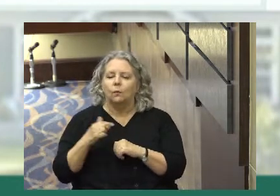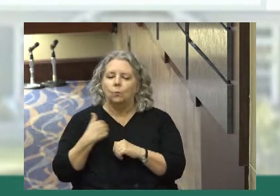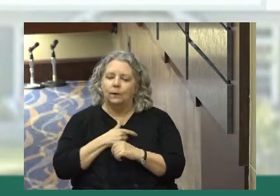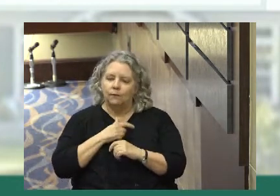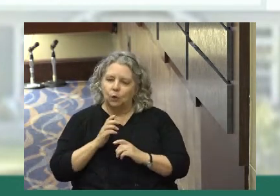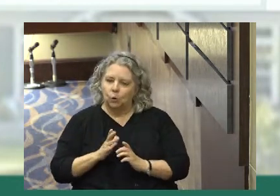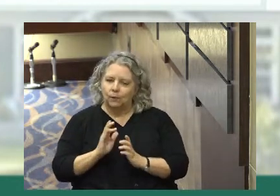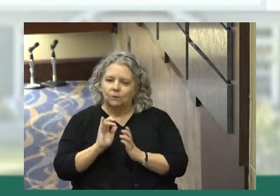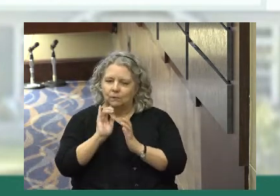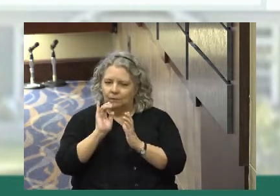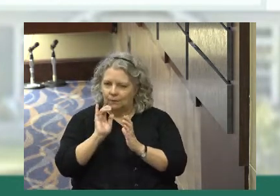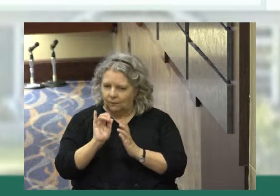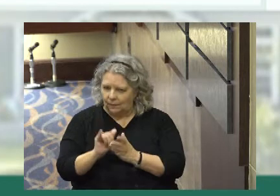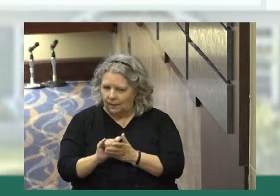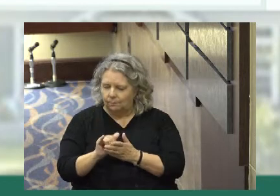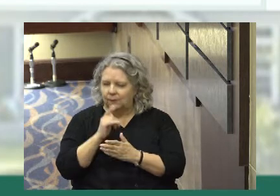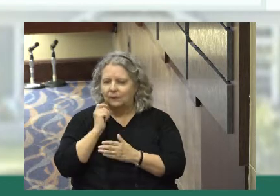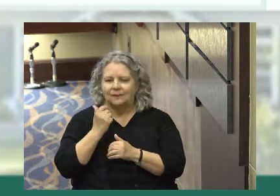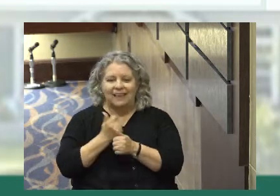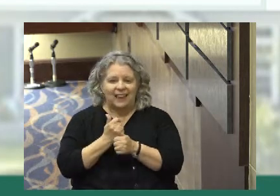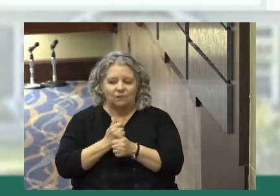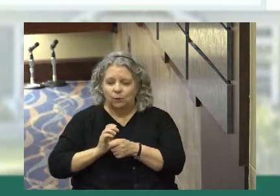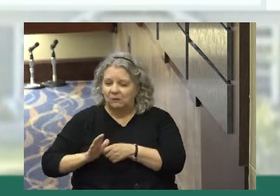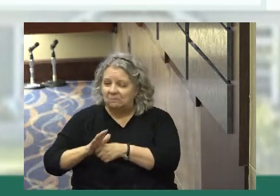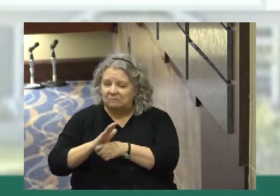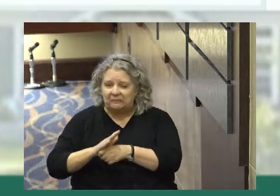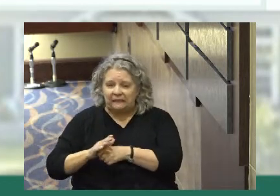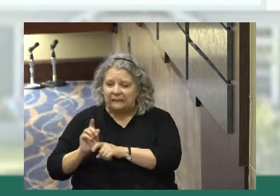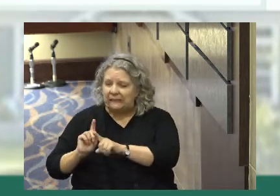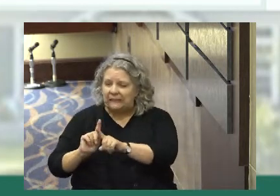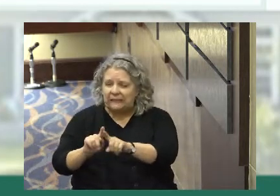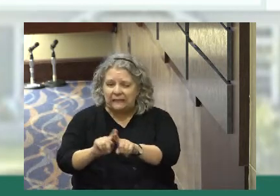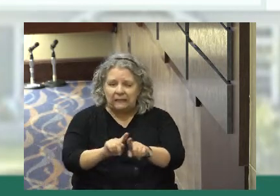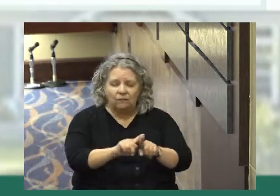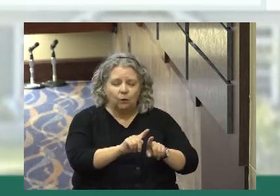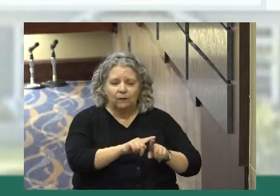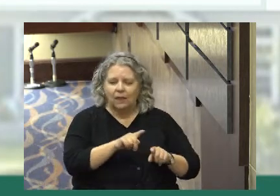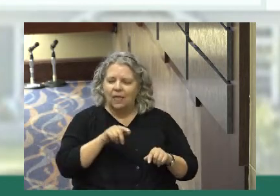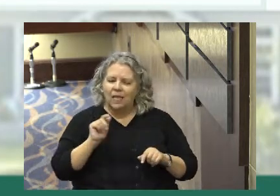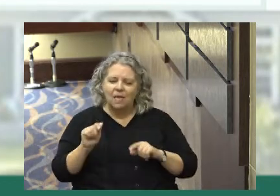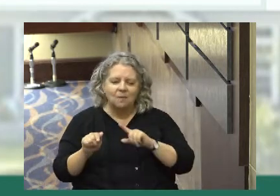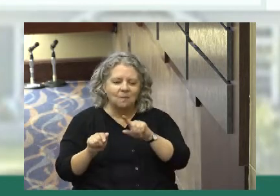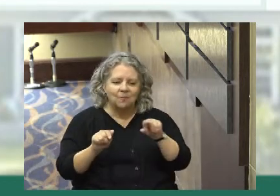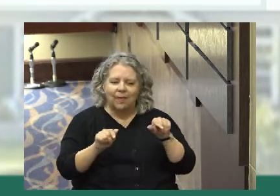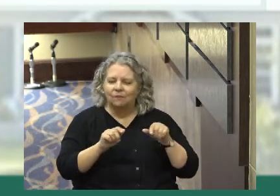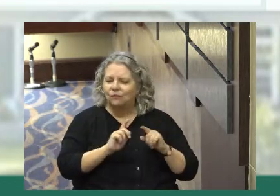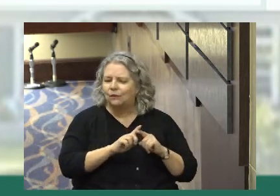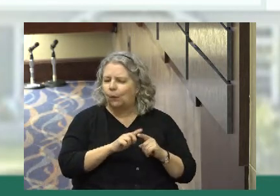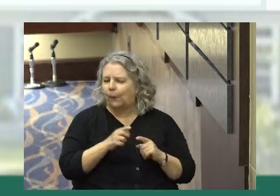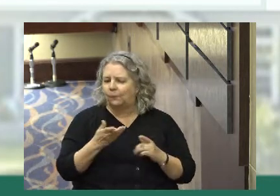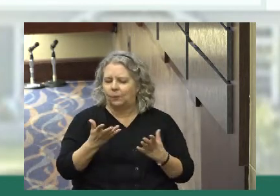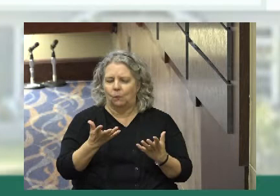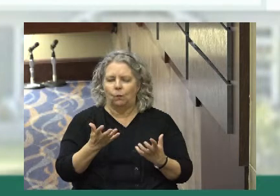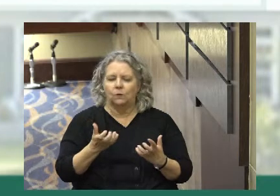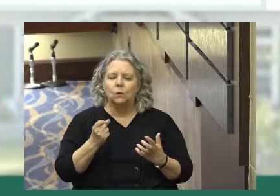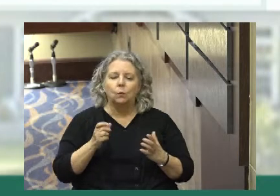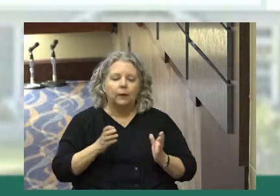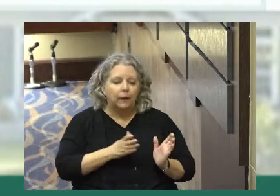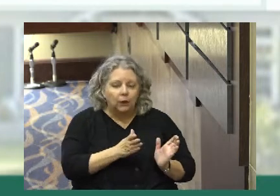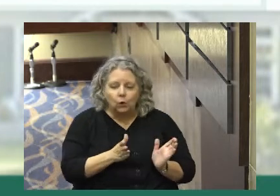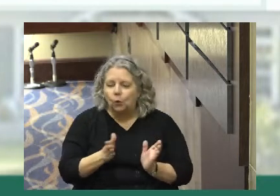that because every neighborhood is not the same and everybody has different desires. So we want to encourage residents to be involved in that